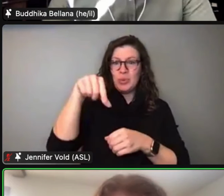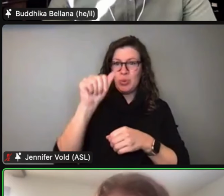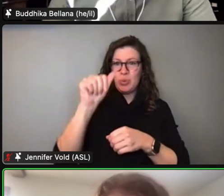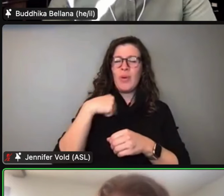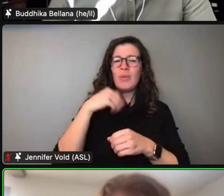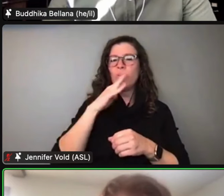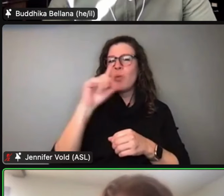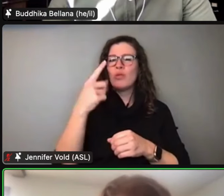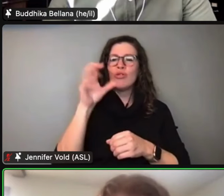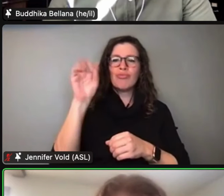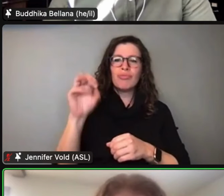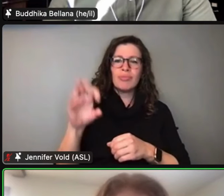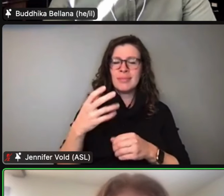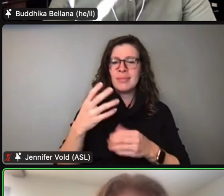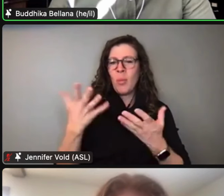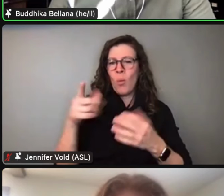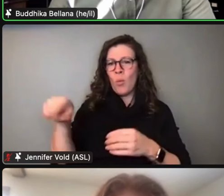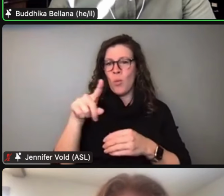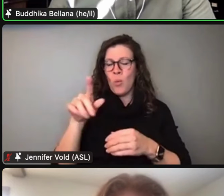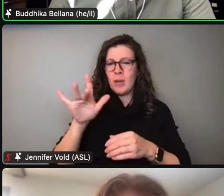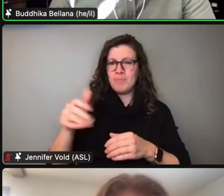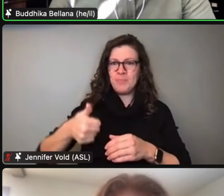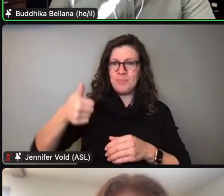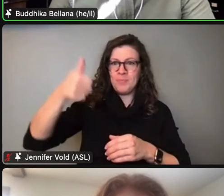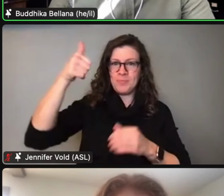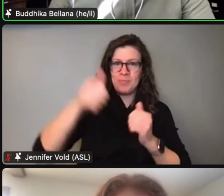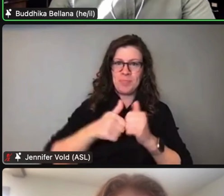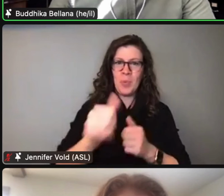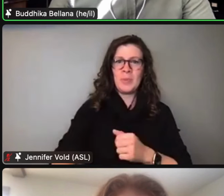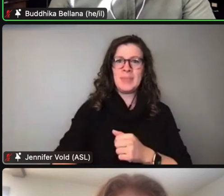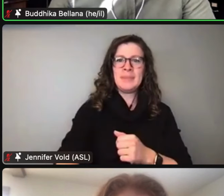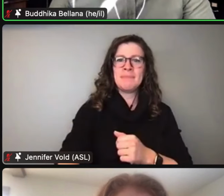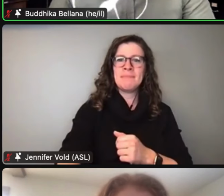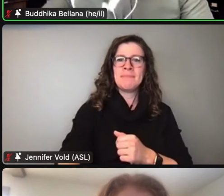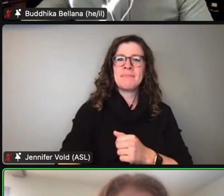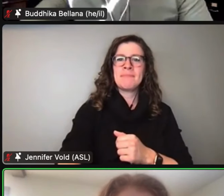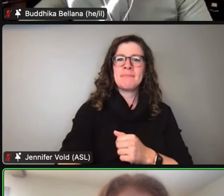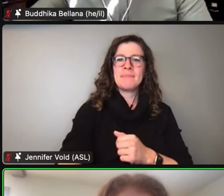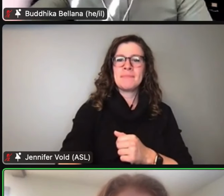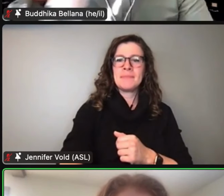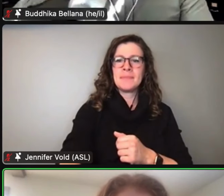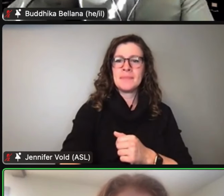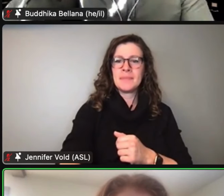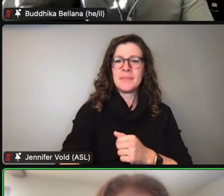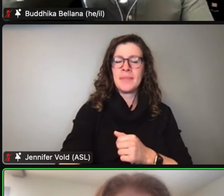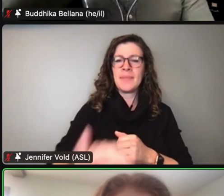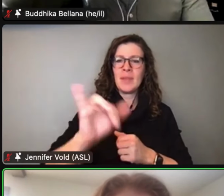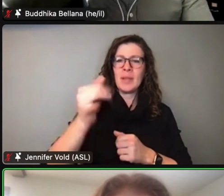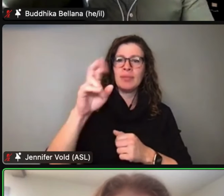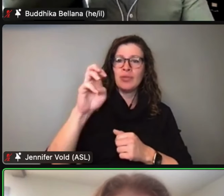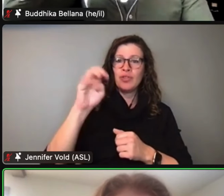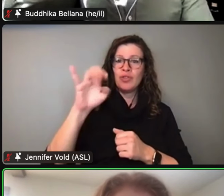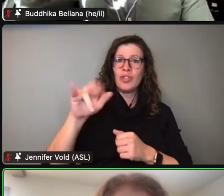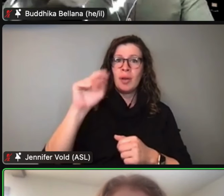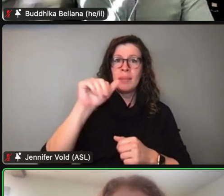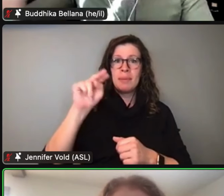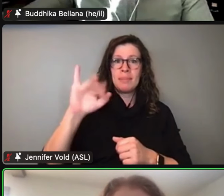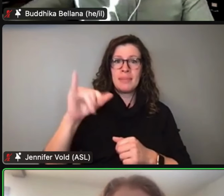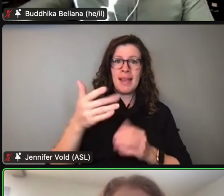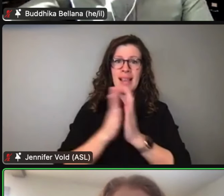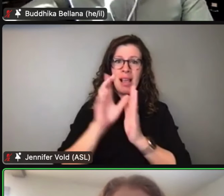like what's been upvoted the most. Order. So Jeremy Manning asked, do you think that there's